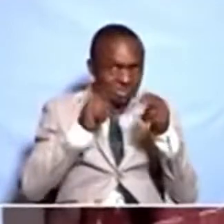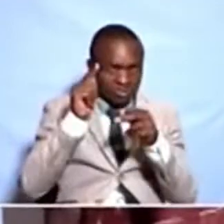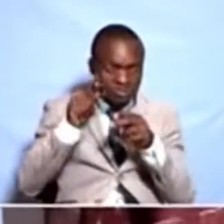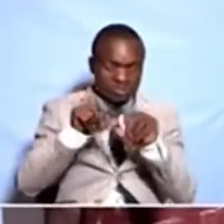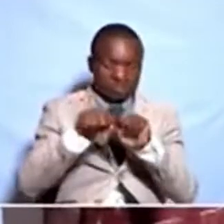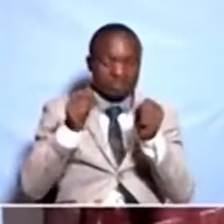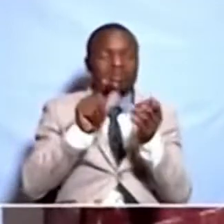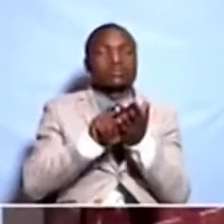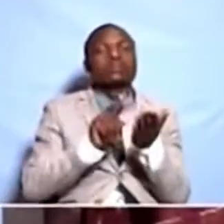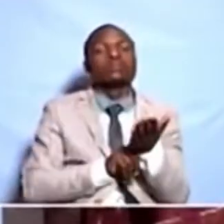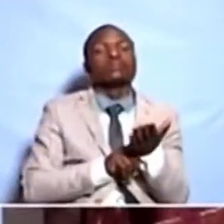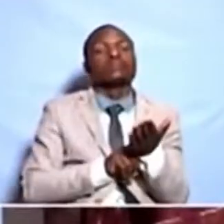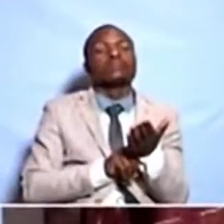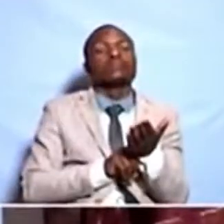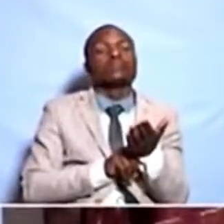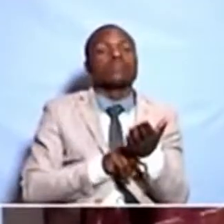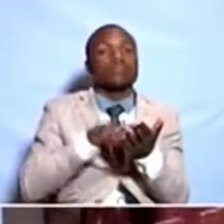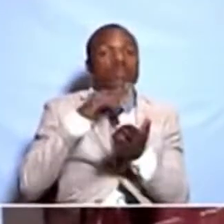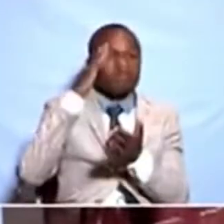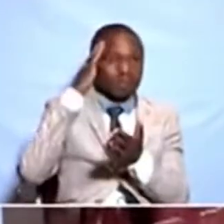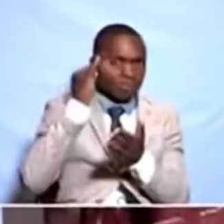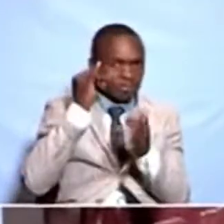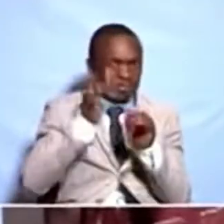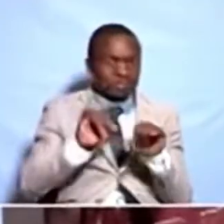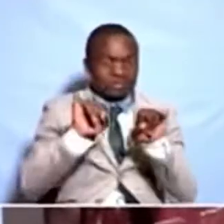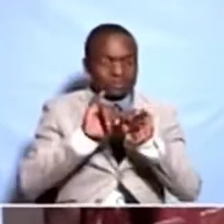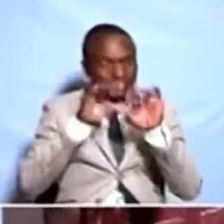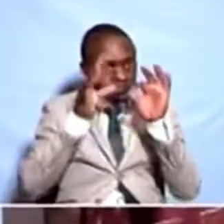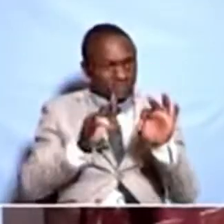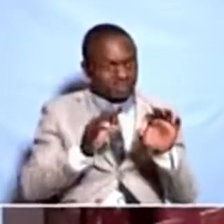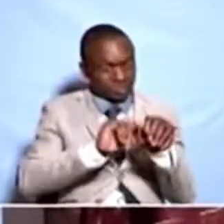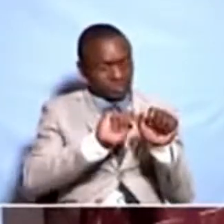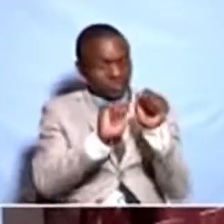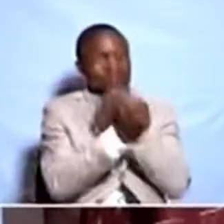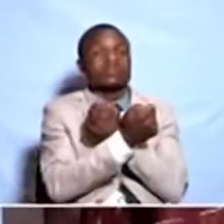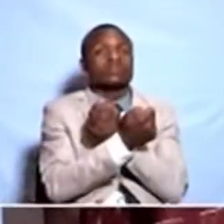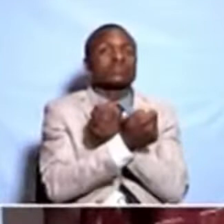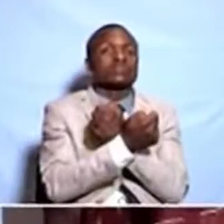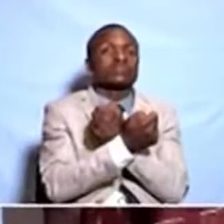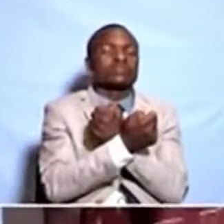offense. That's why it is important that even when you change your